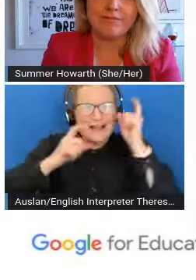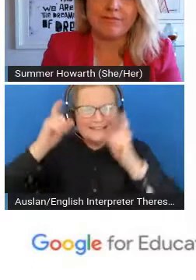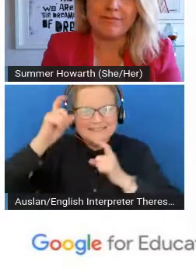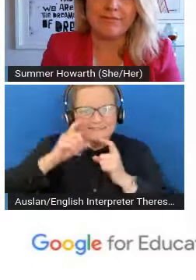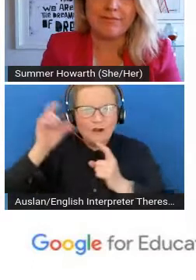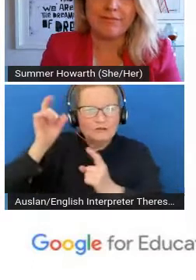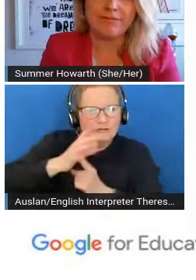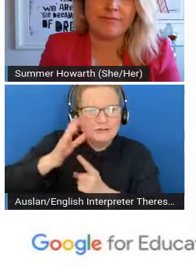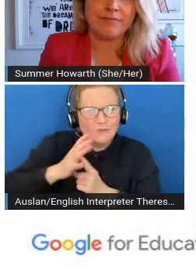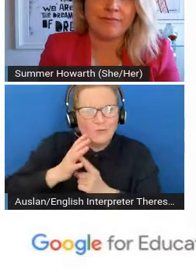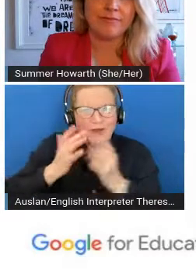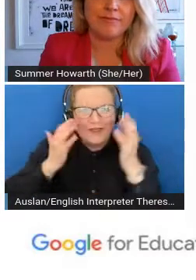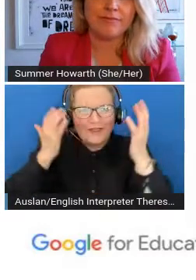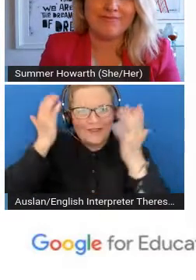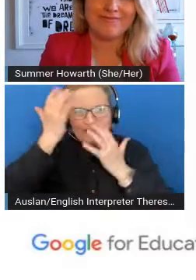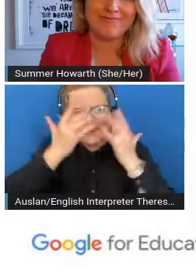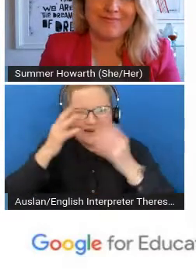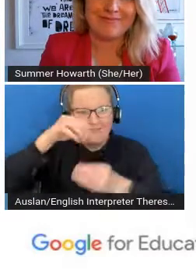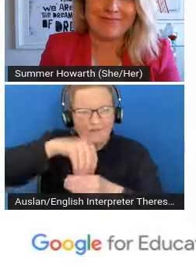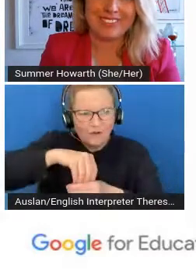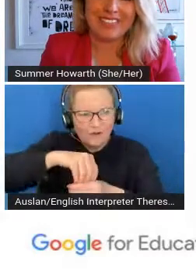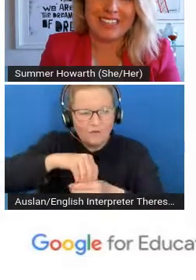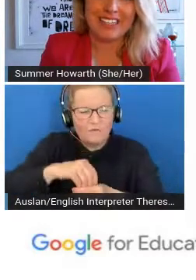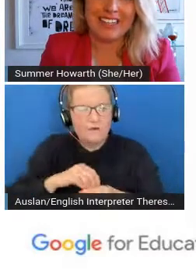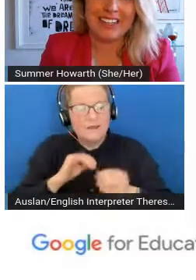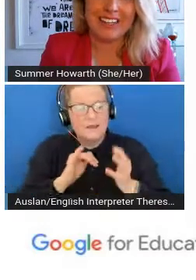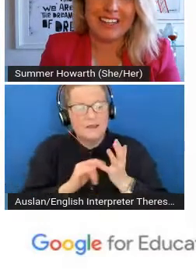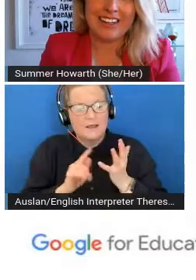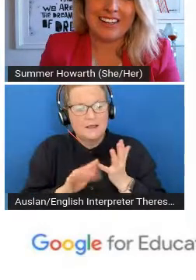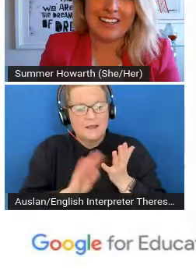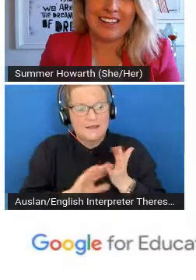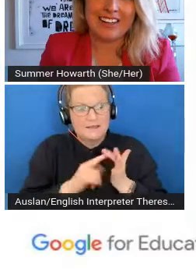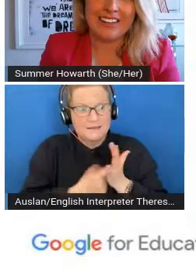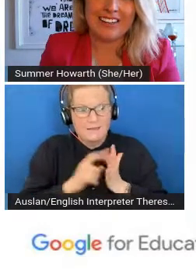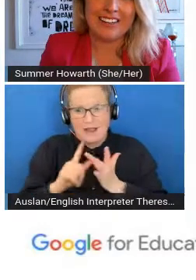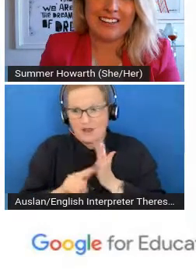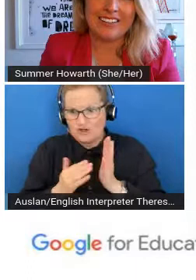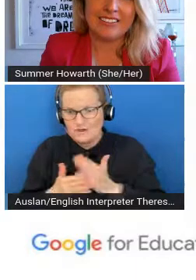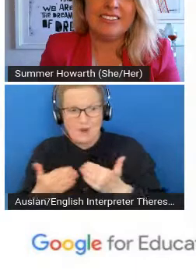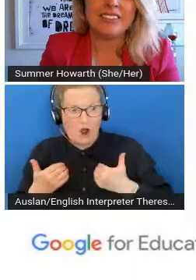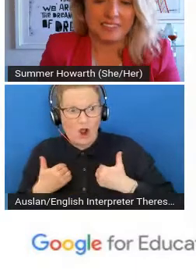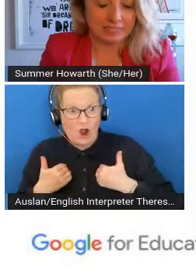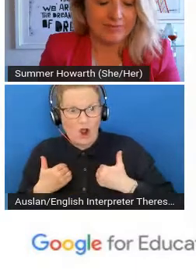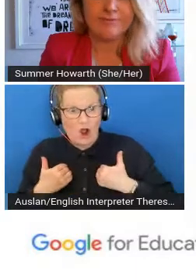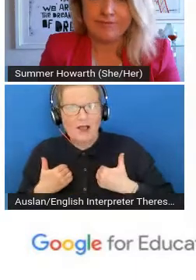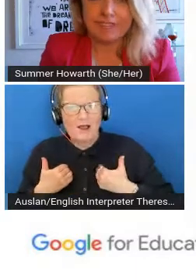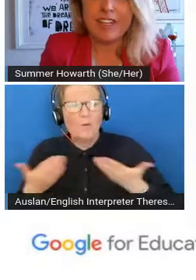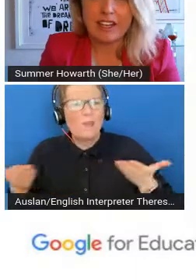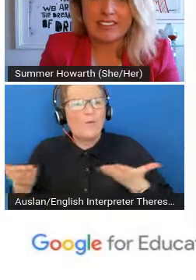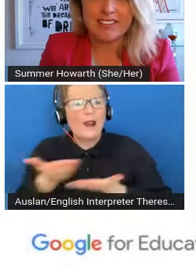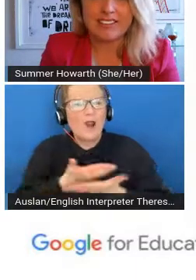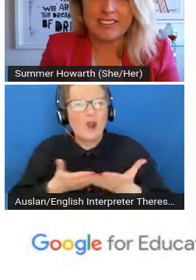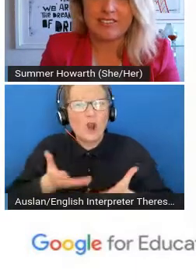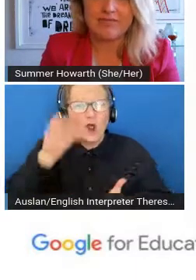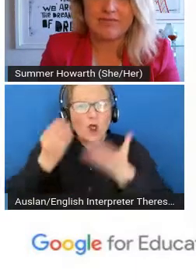because I know that Summer and Jim and I learn as much from what you say in the chat